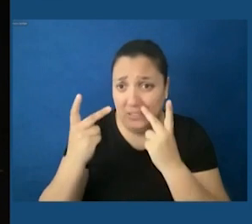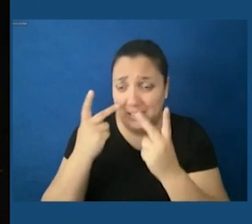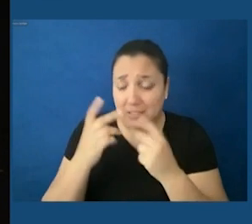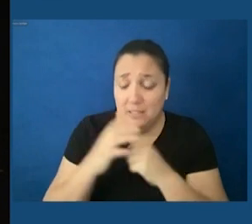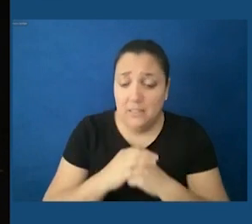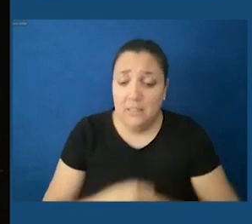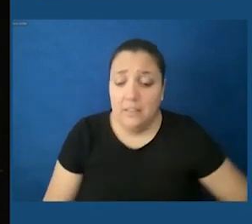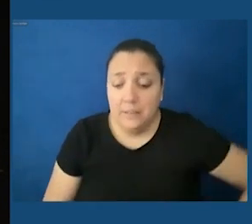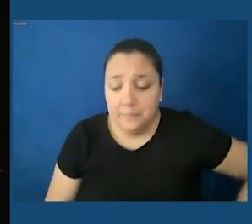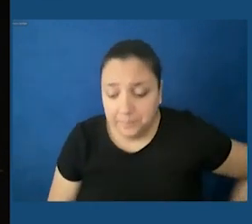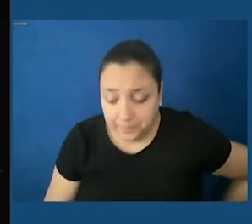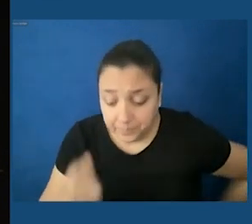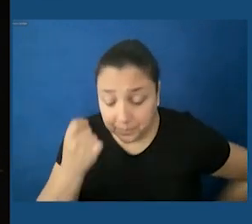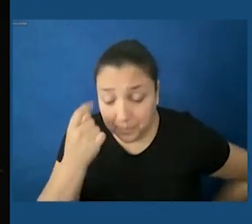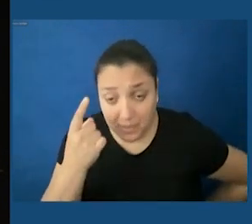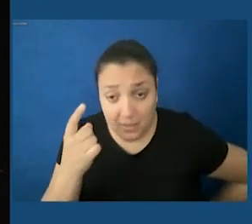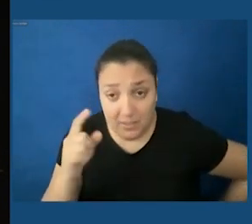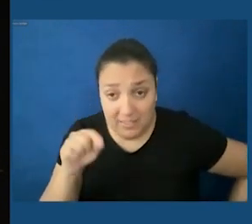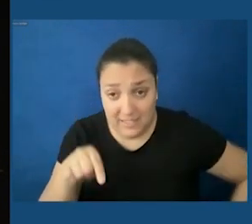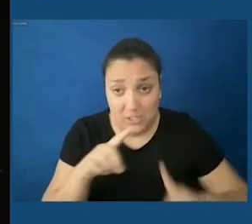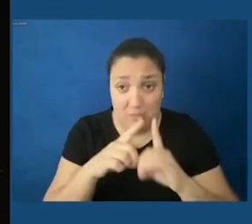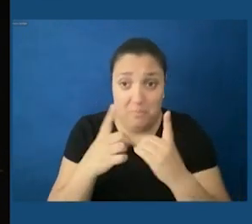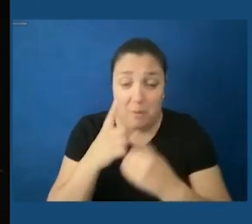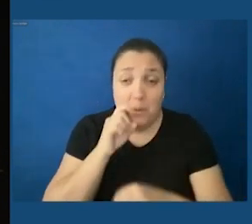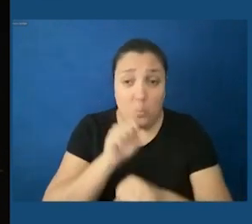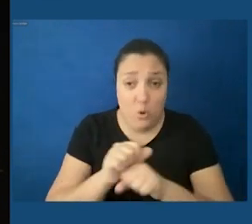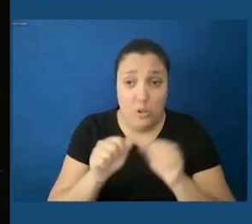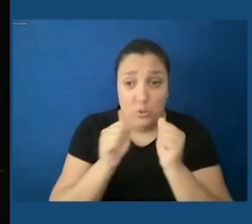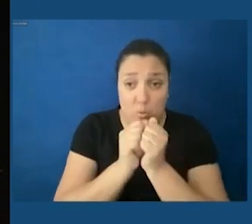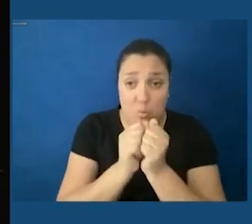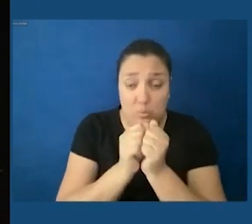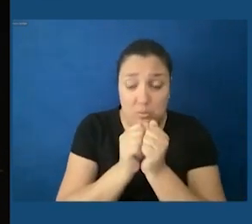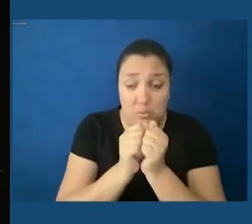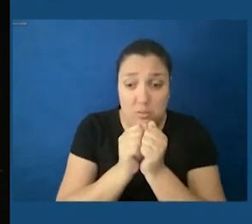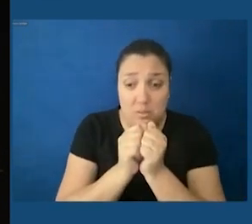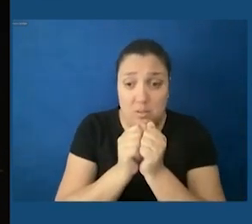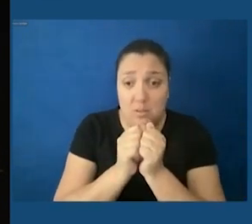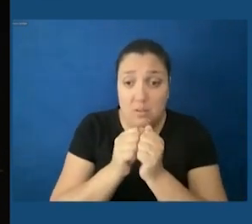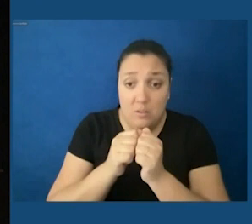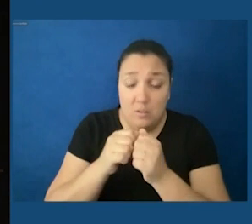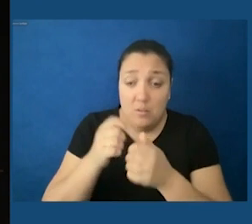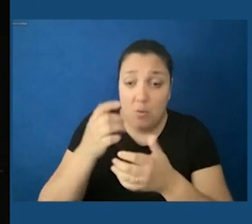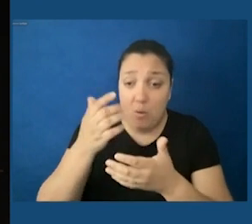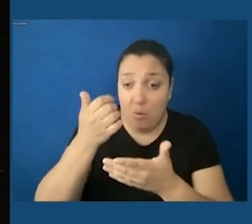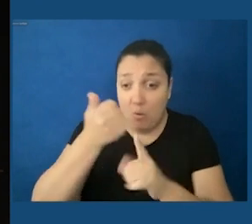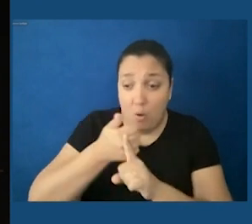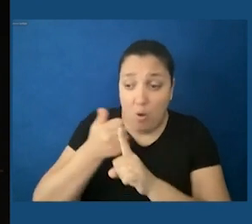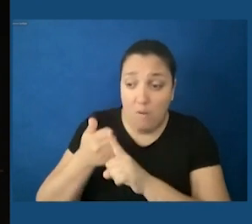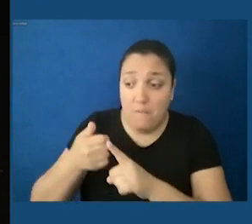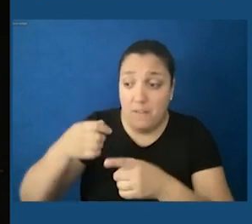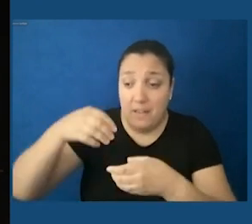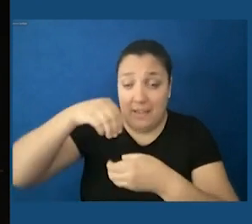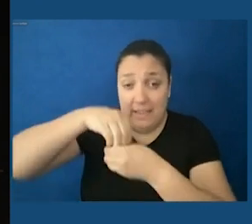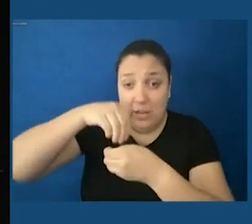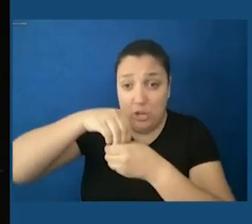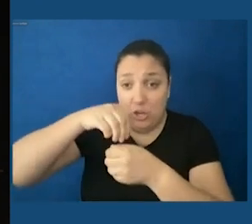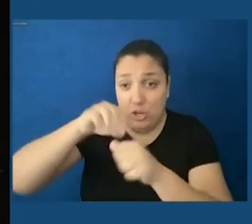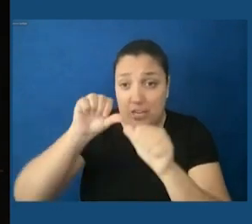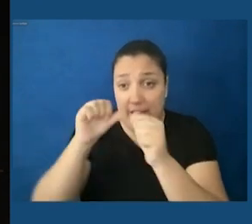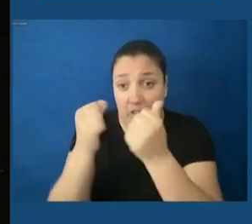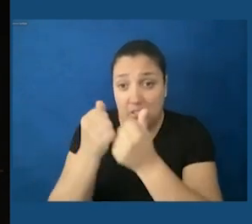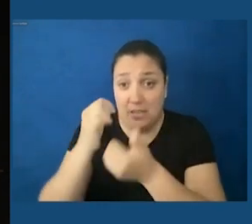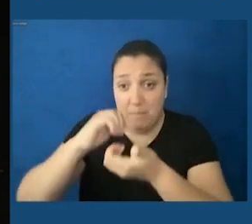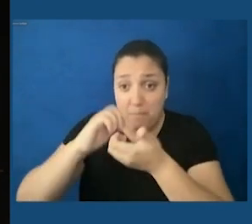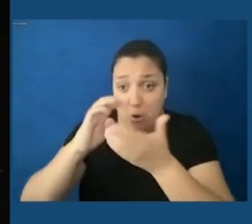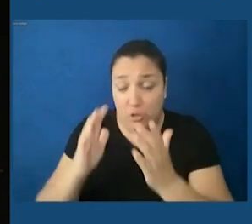The department does work very closely with all of our interagency partners. We have been, and really work to